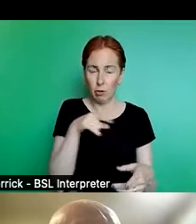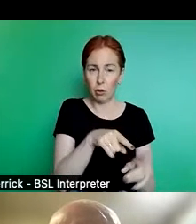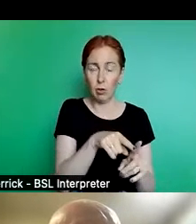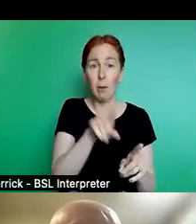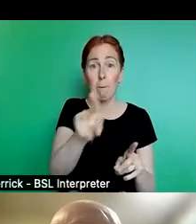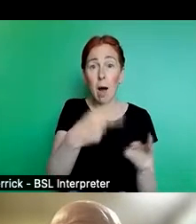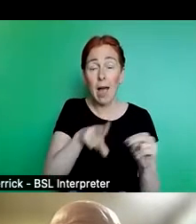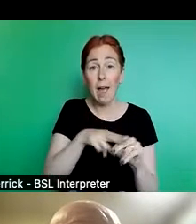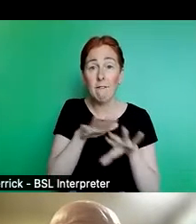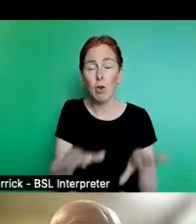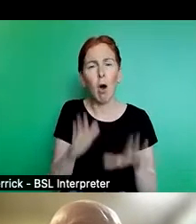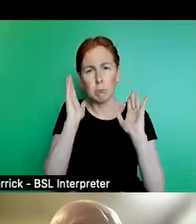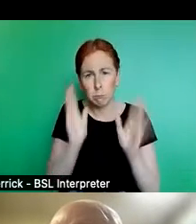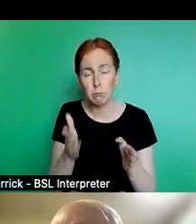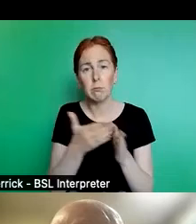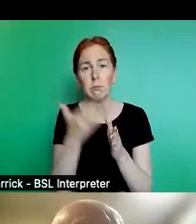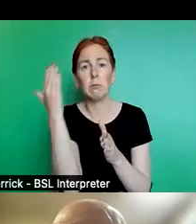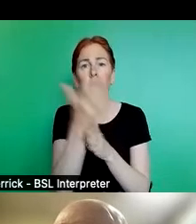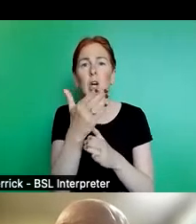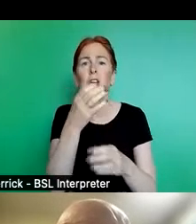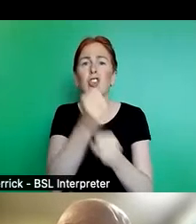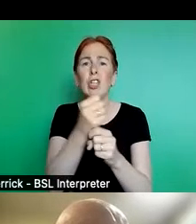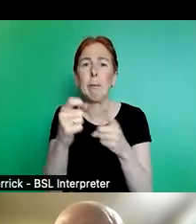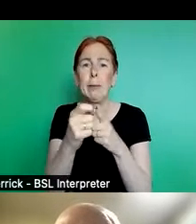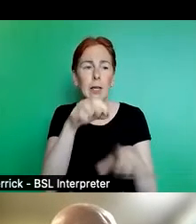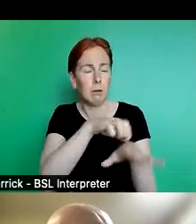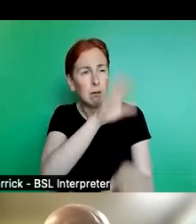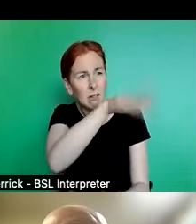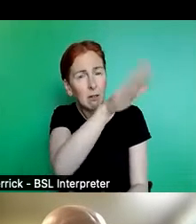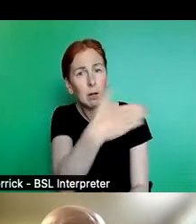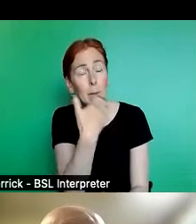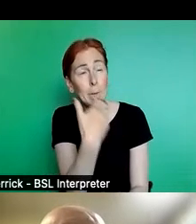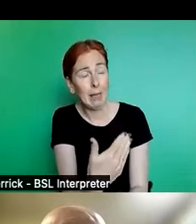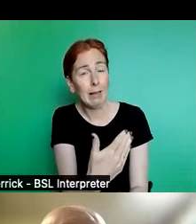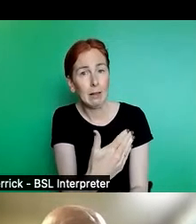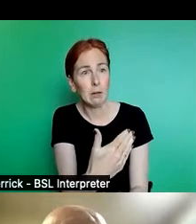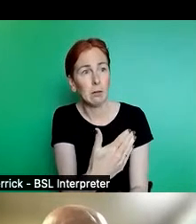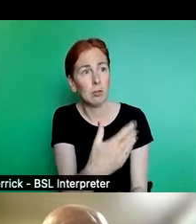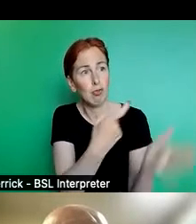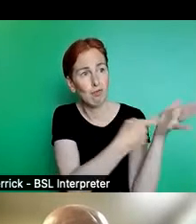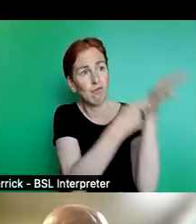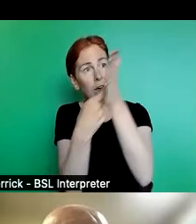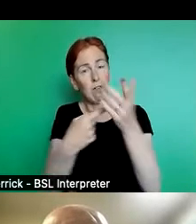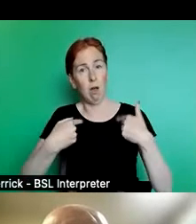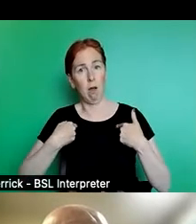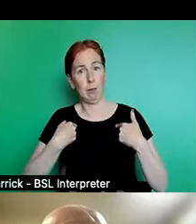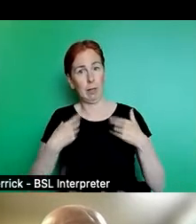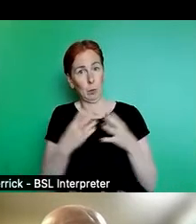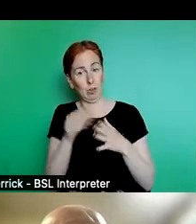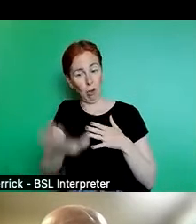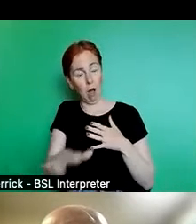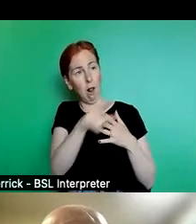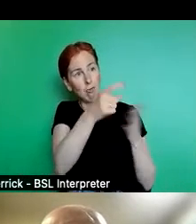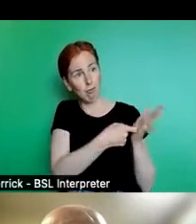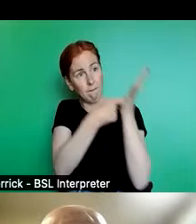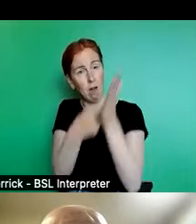to your local centre. And those centres should be where the big units are for genetic